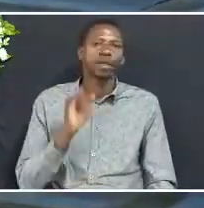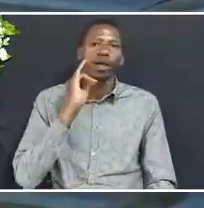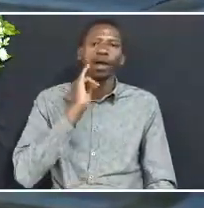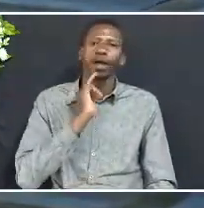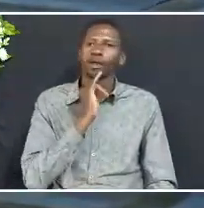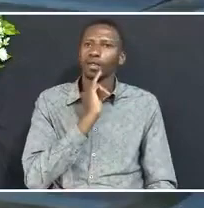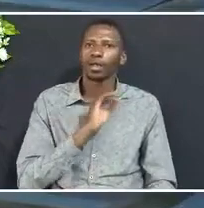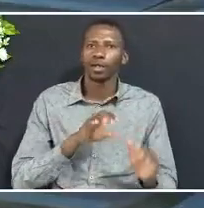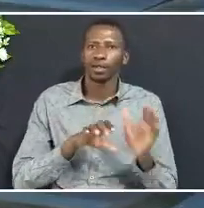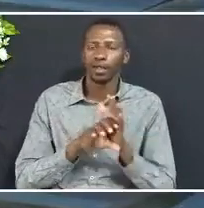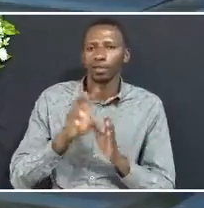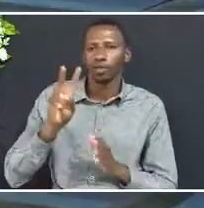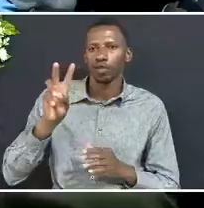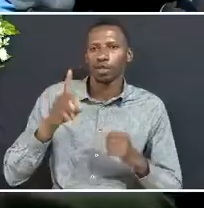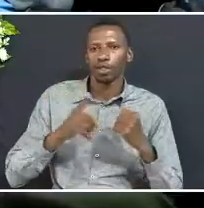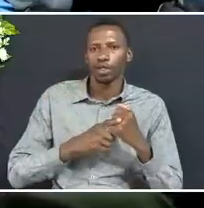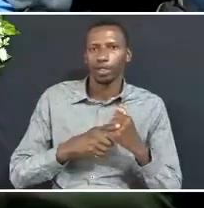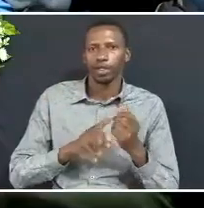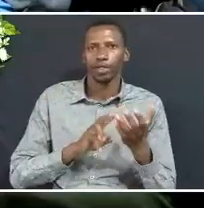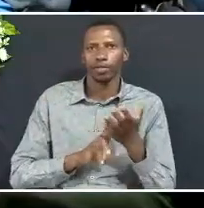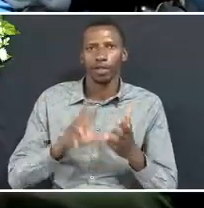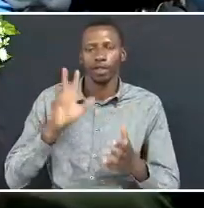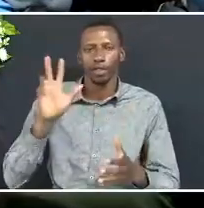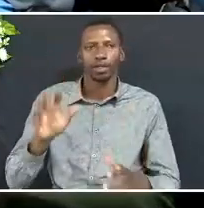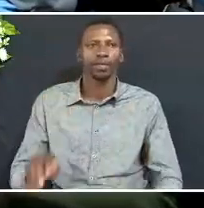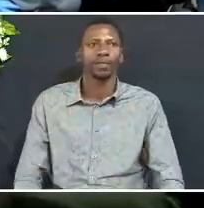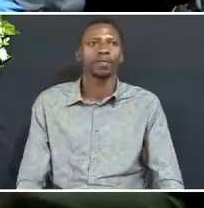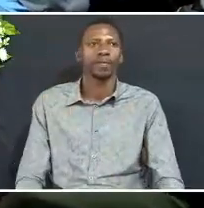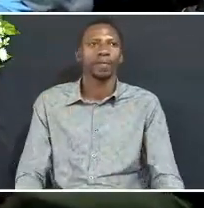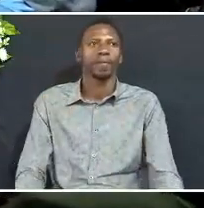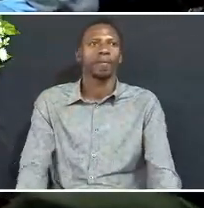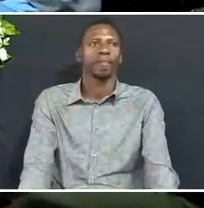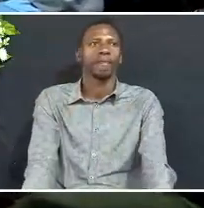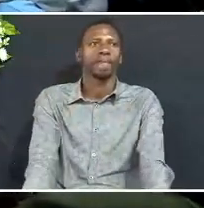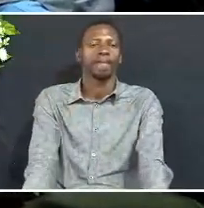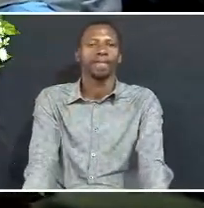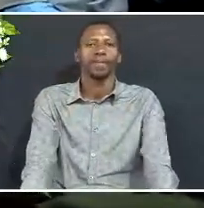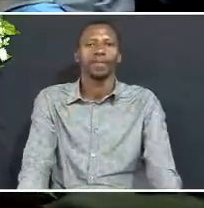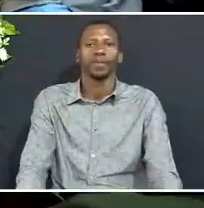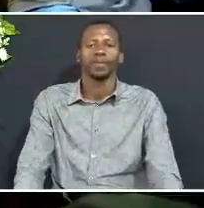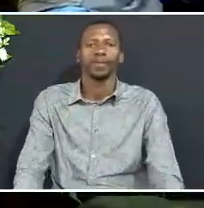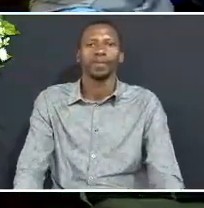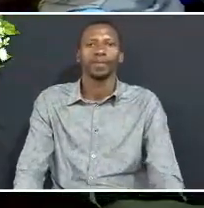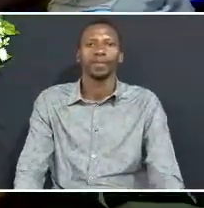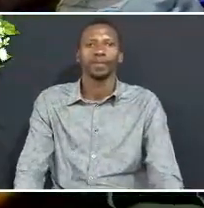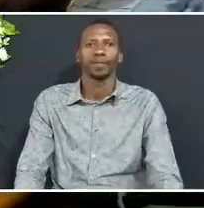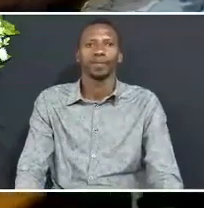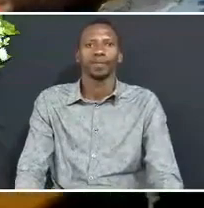Isaiah 26, verse 3.